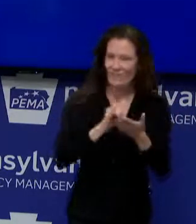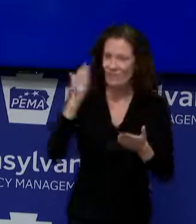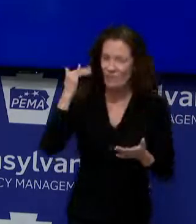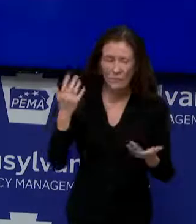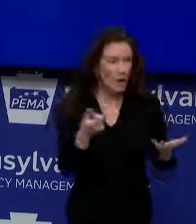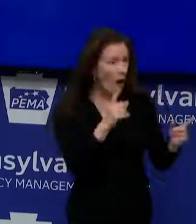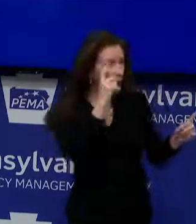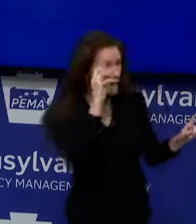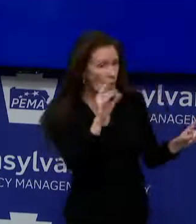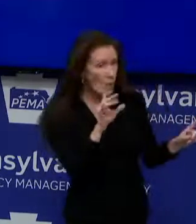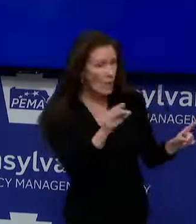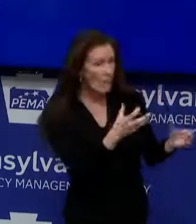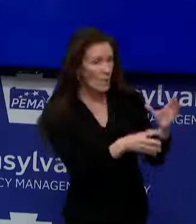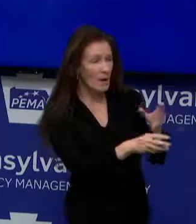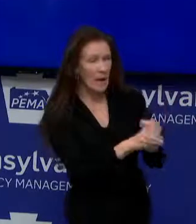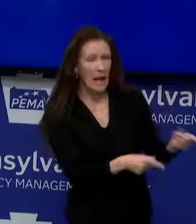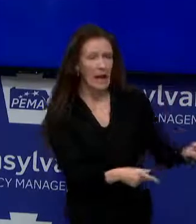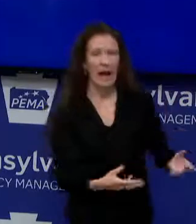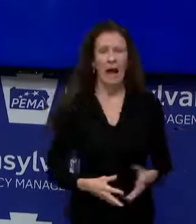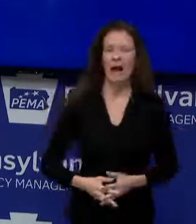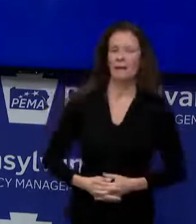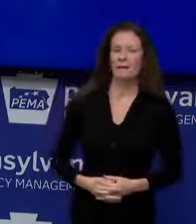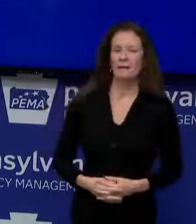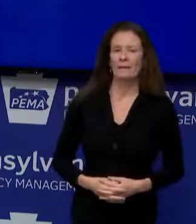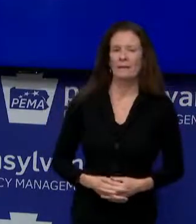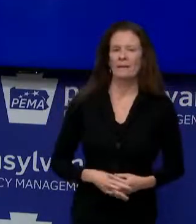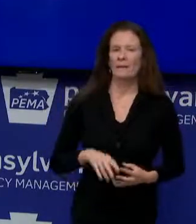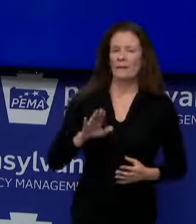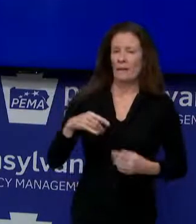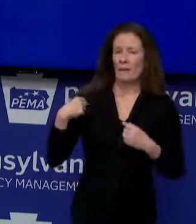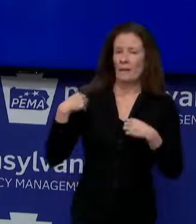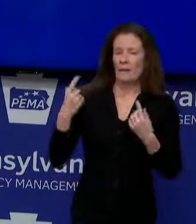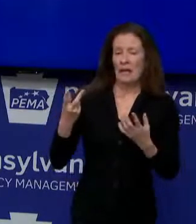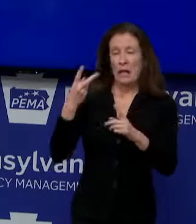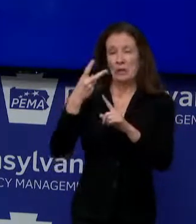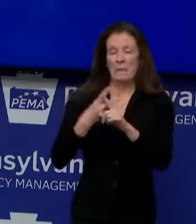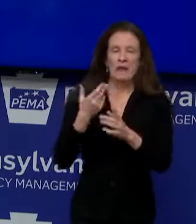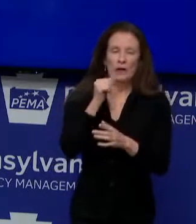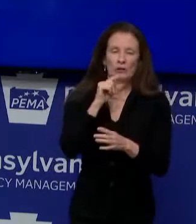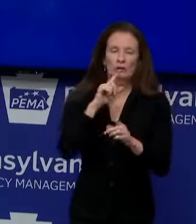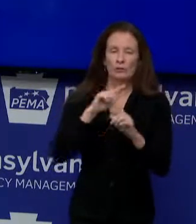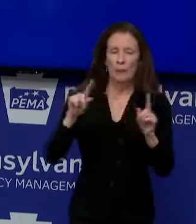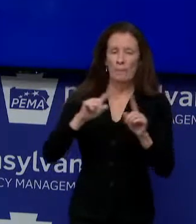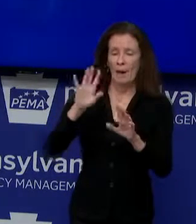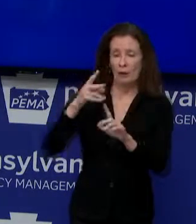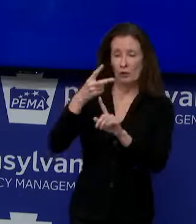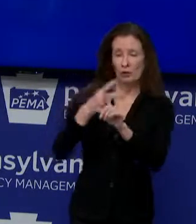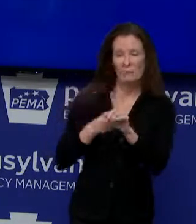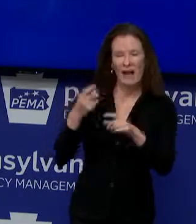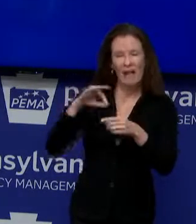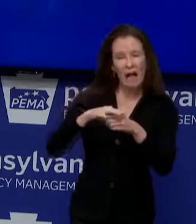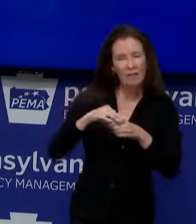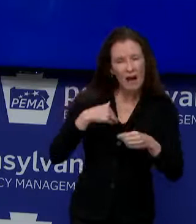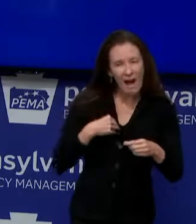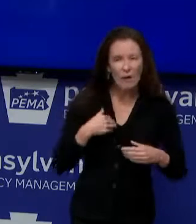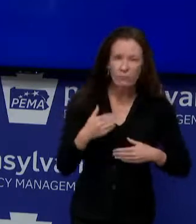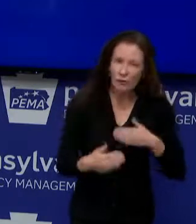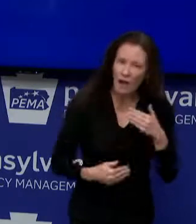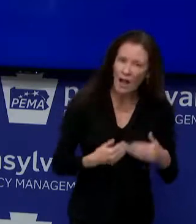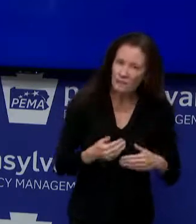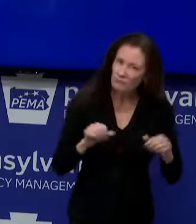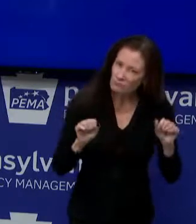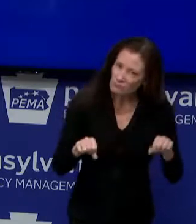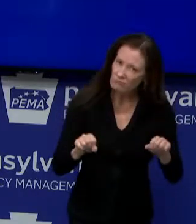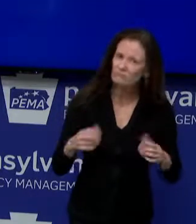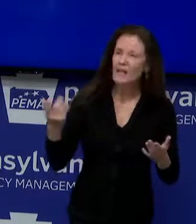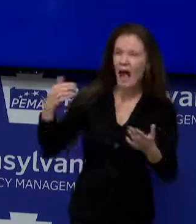Yeah, I think I don't know if it was 2 months, but the election process, we have a court system, and the court